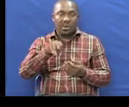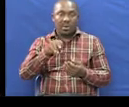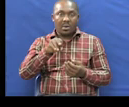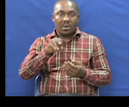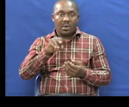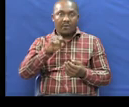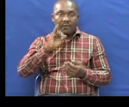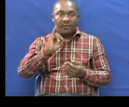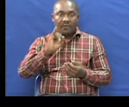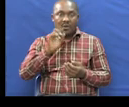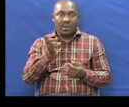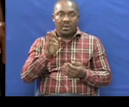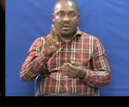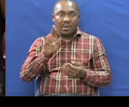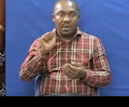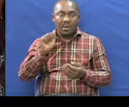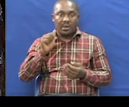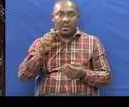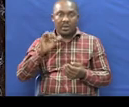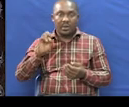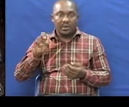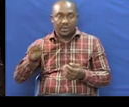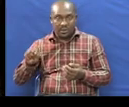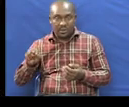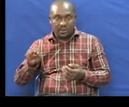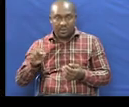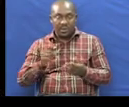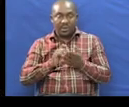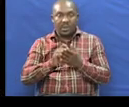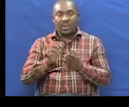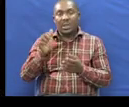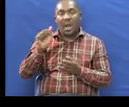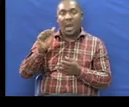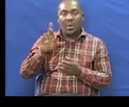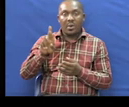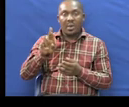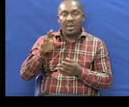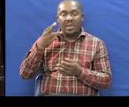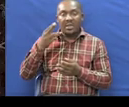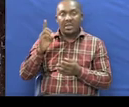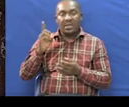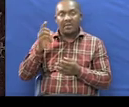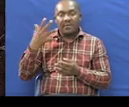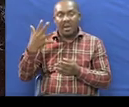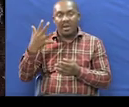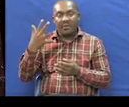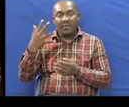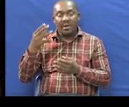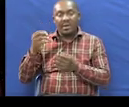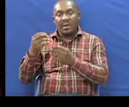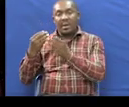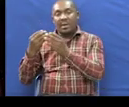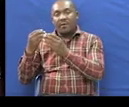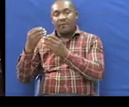have unexpected electronic configuration, and what is expected one? In reality, if you try to check